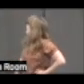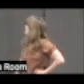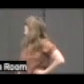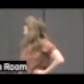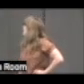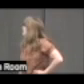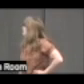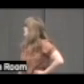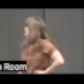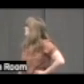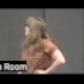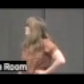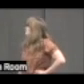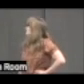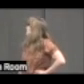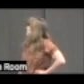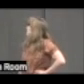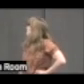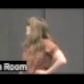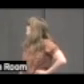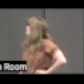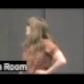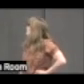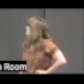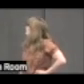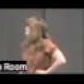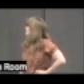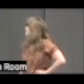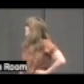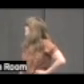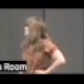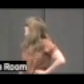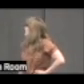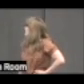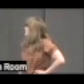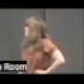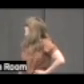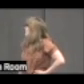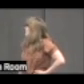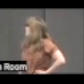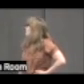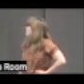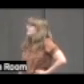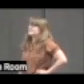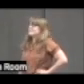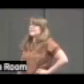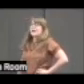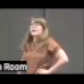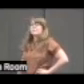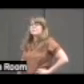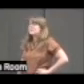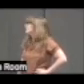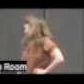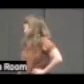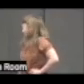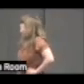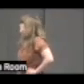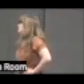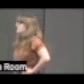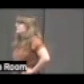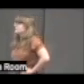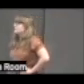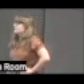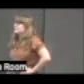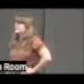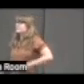the years counting down or counting up to where we currently are. And you can see how much